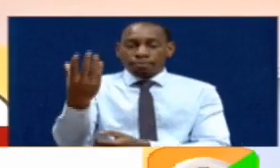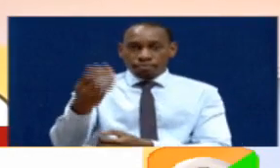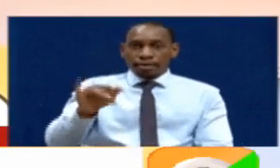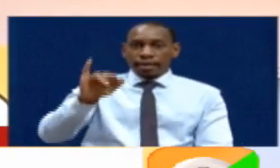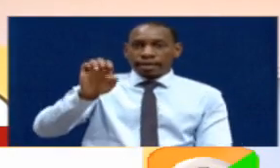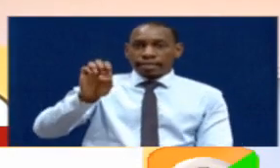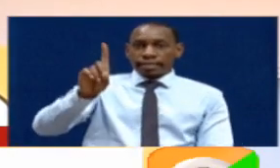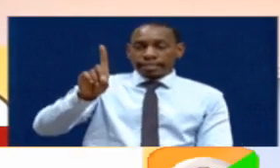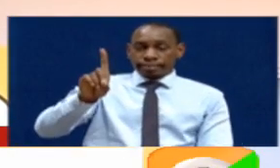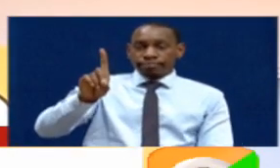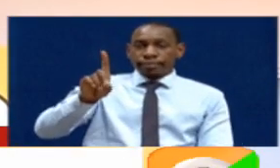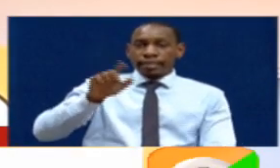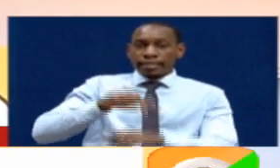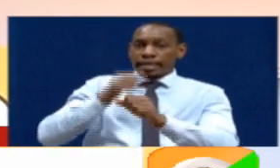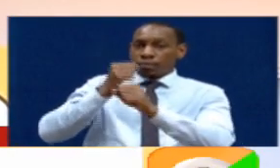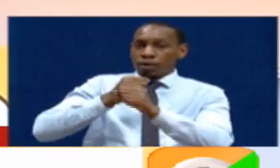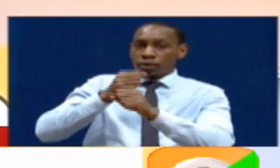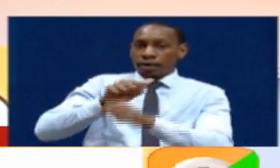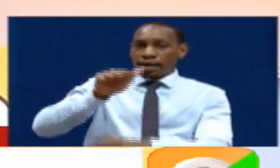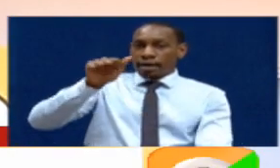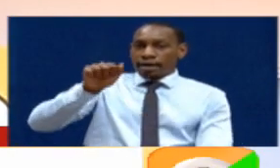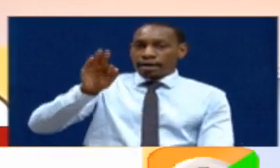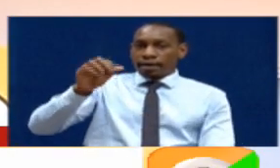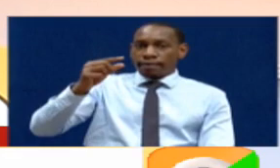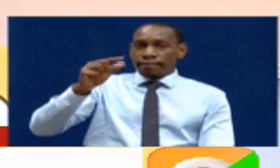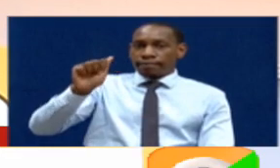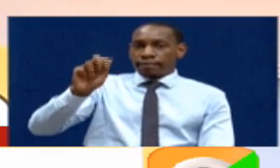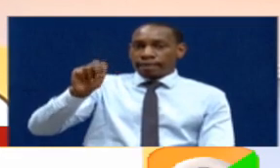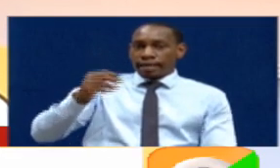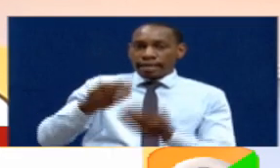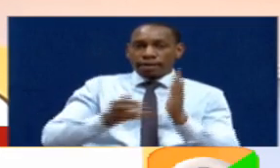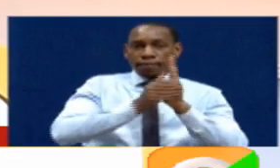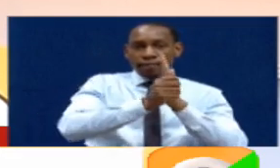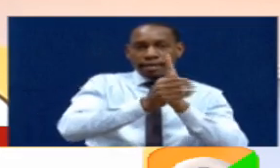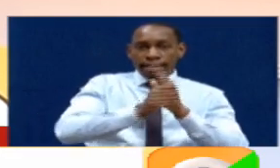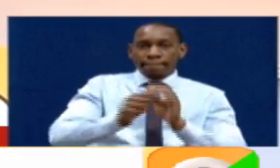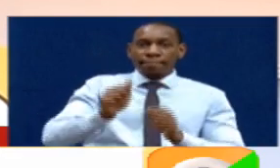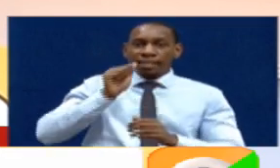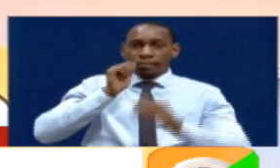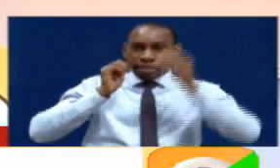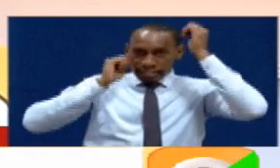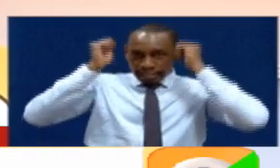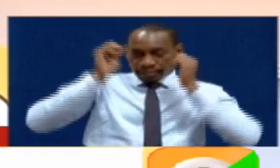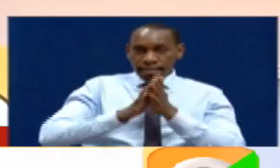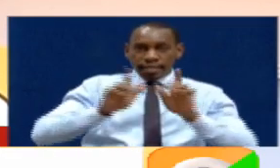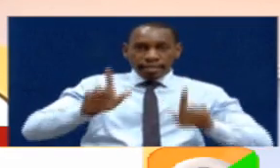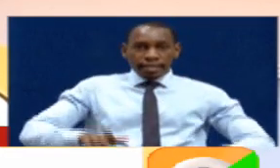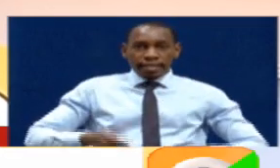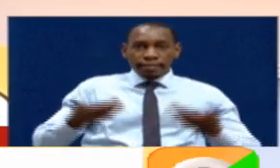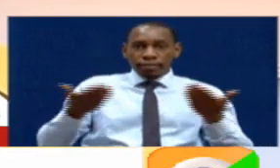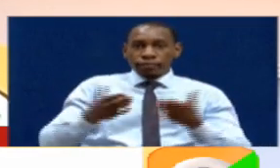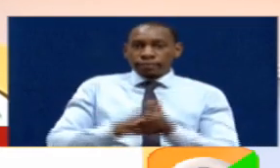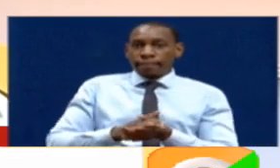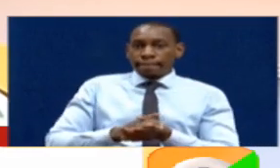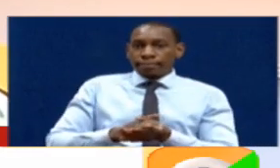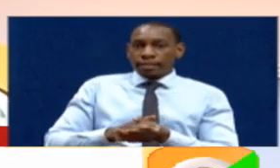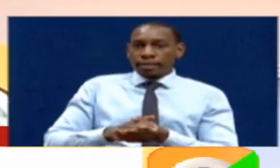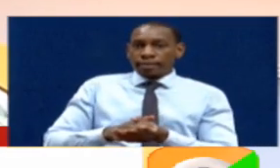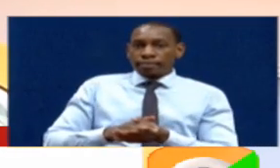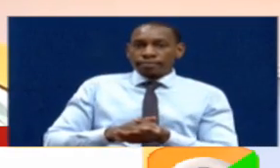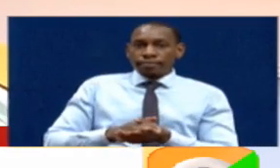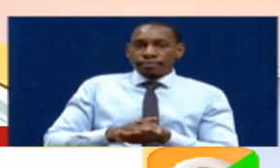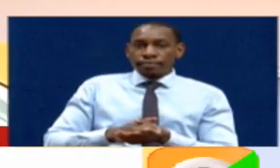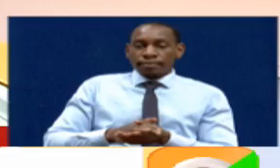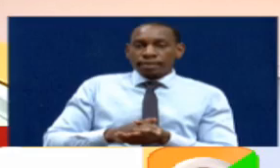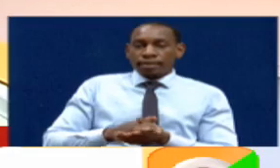IED in Afghanistan. He's now a veteran of the British Army. He was living in Manchester. That's right,